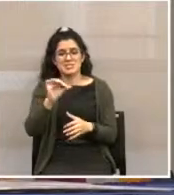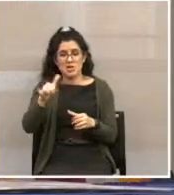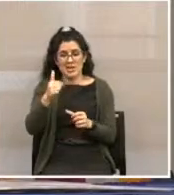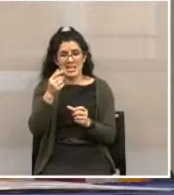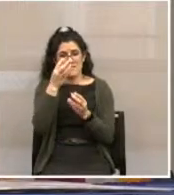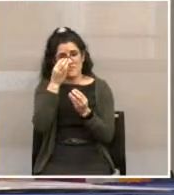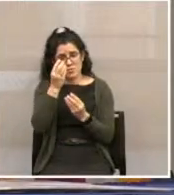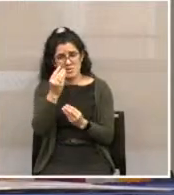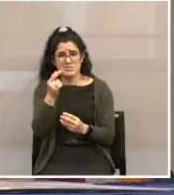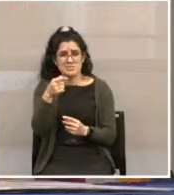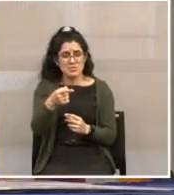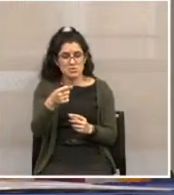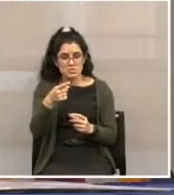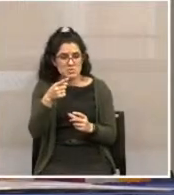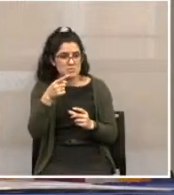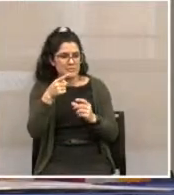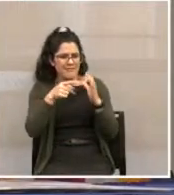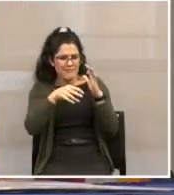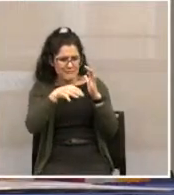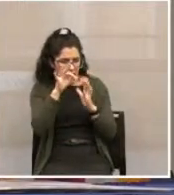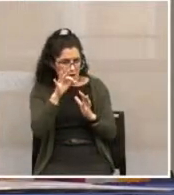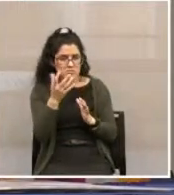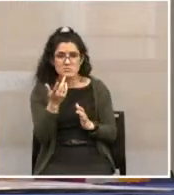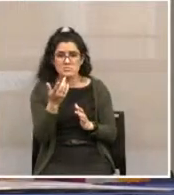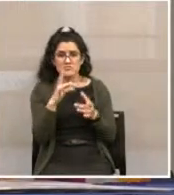that you pulled up specific to that?